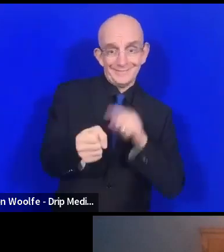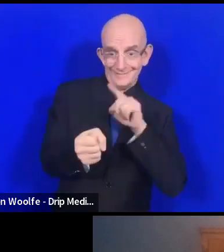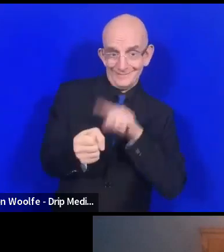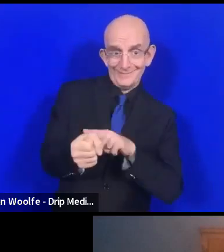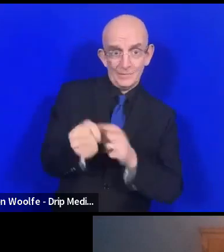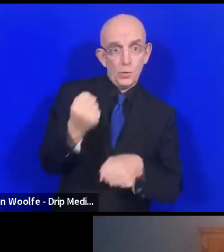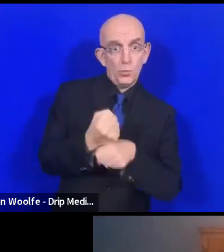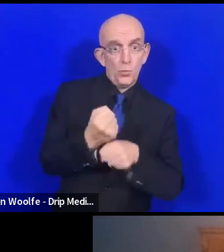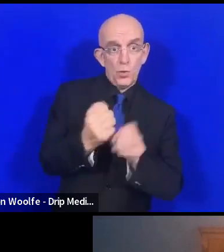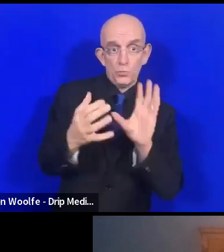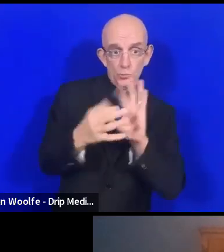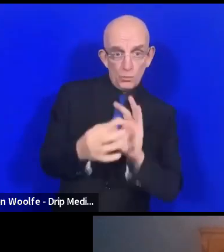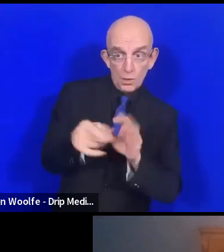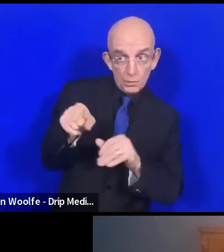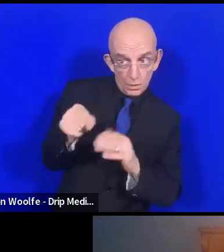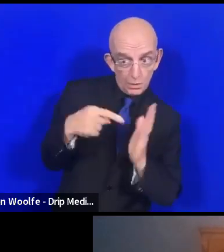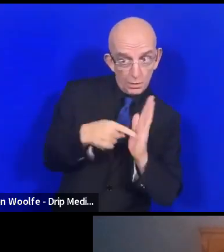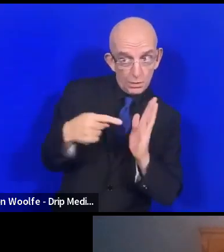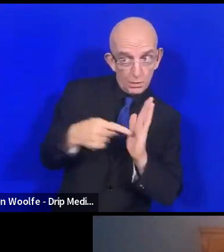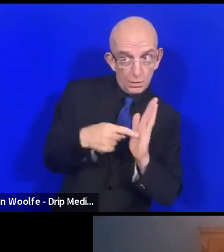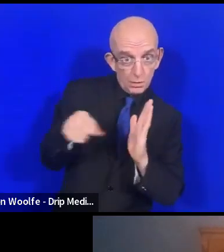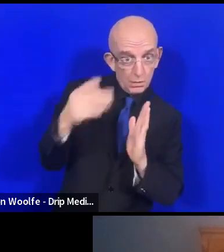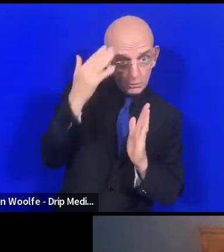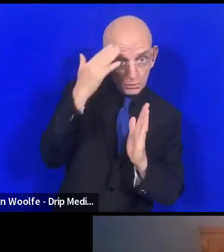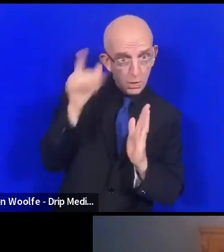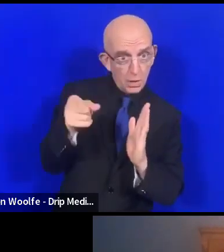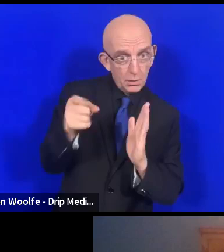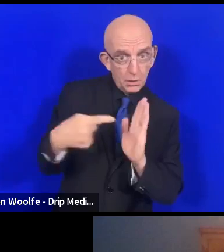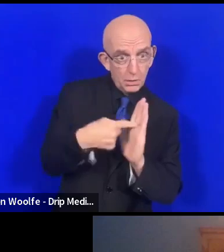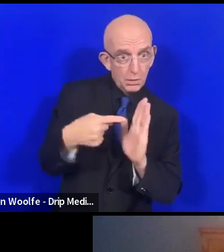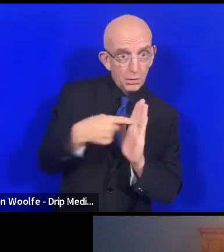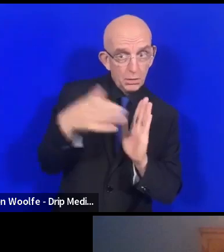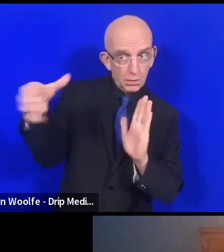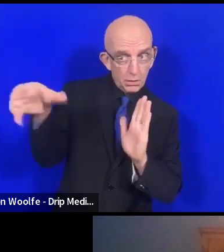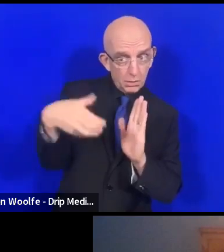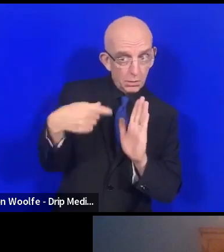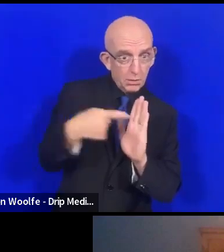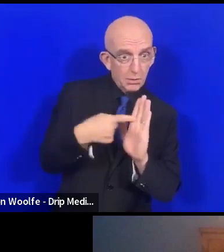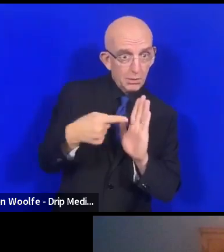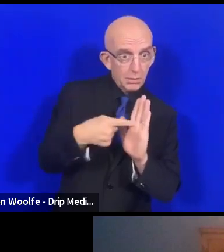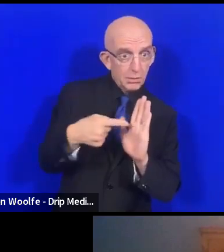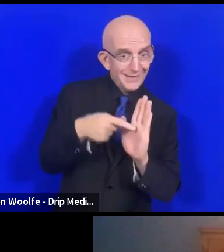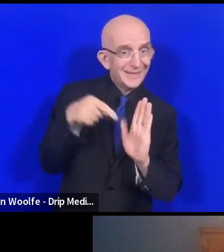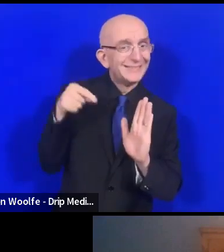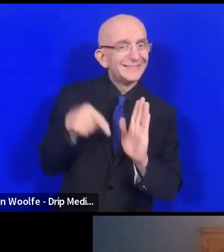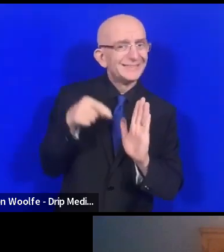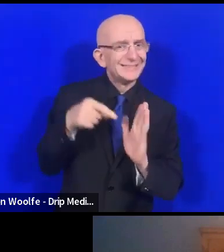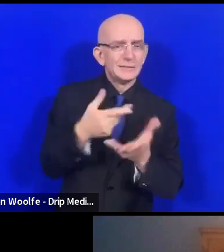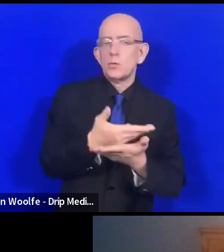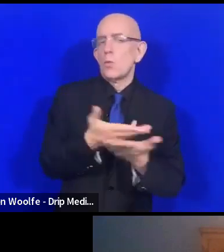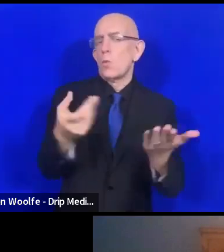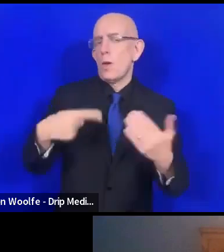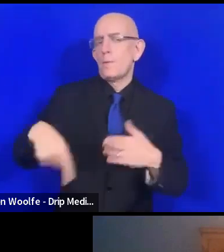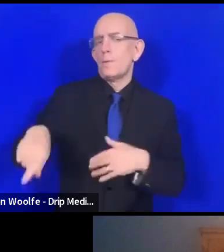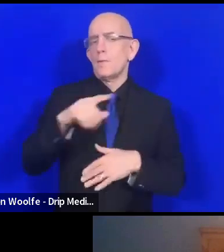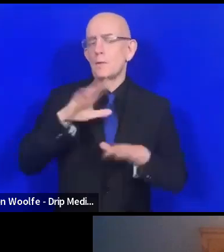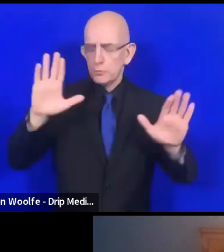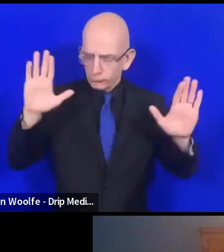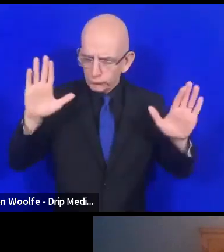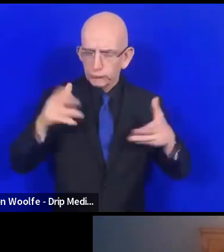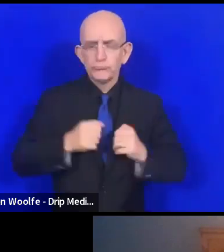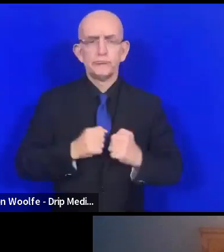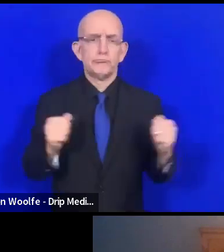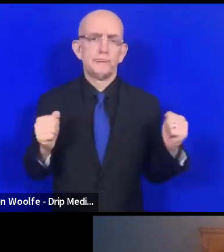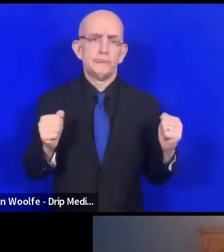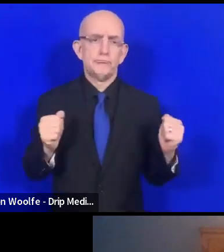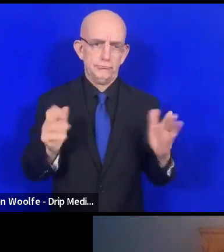good for their business model, for convenings that they want to attract to the country, saying that they have learned about